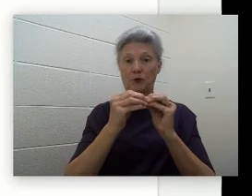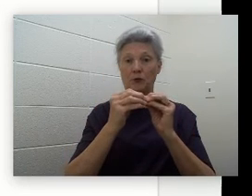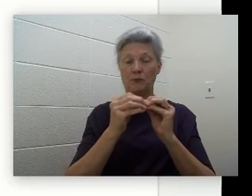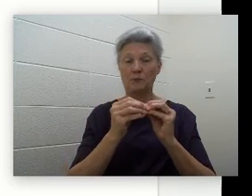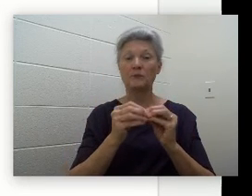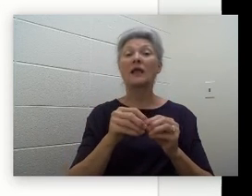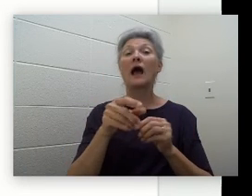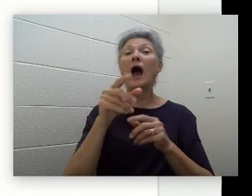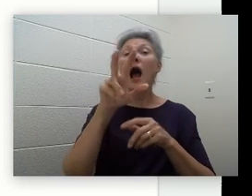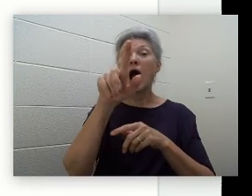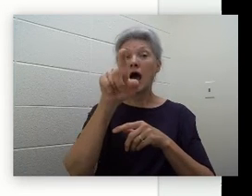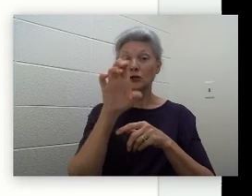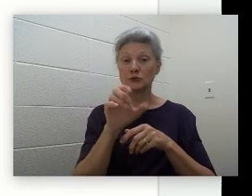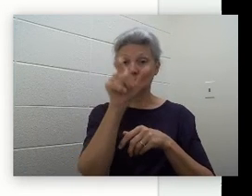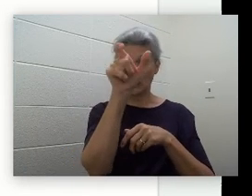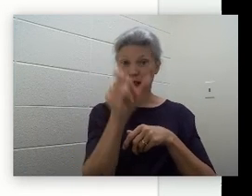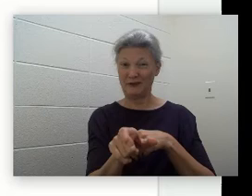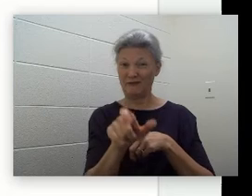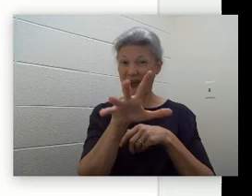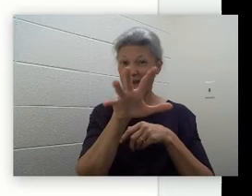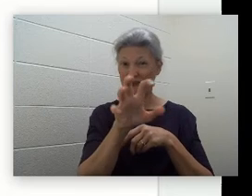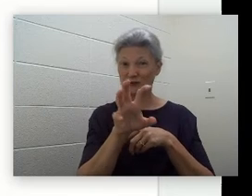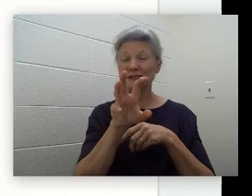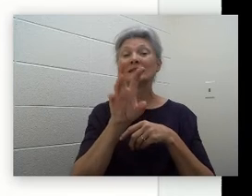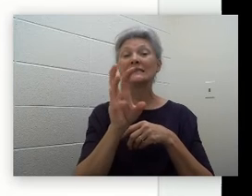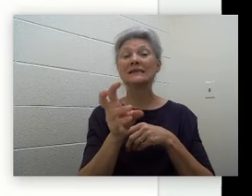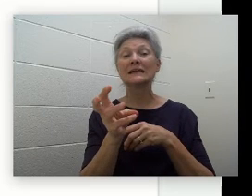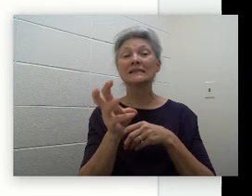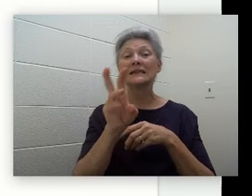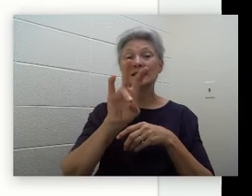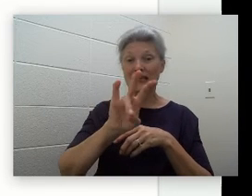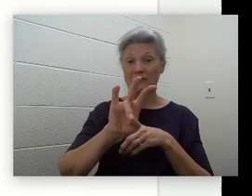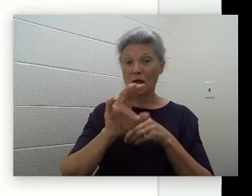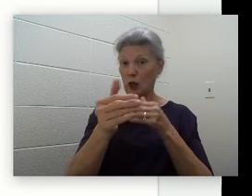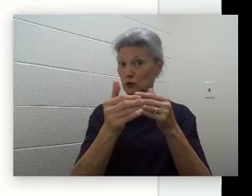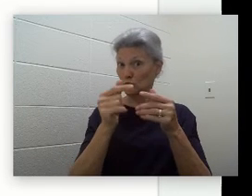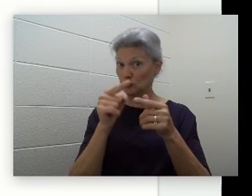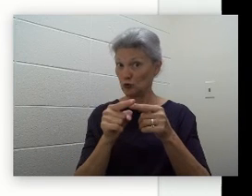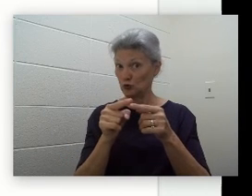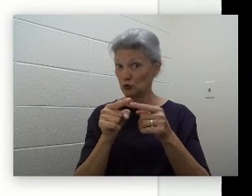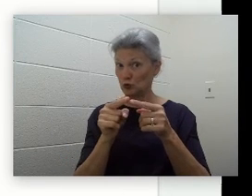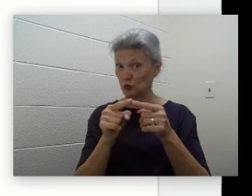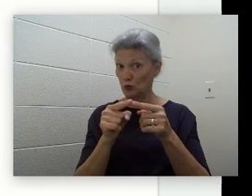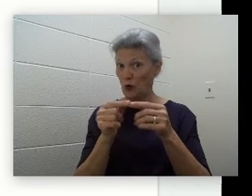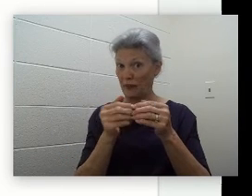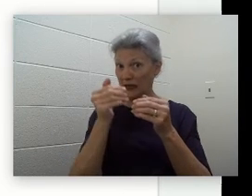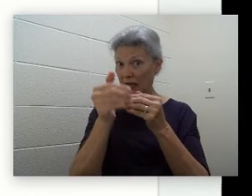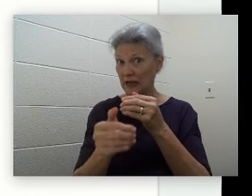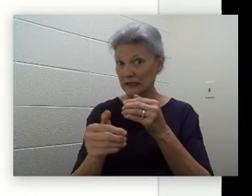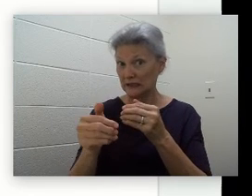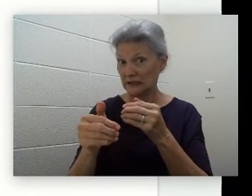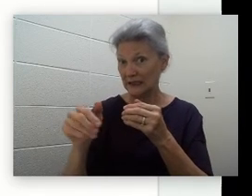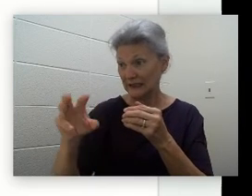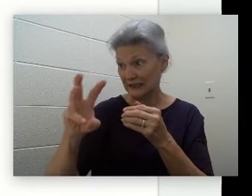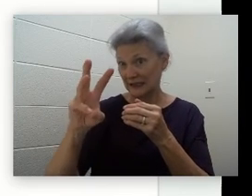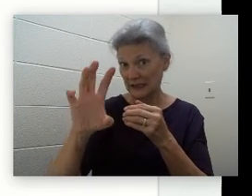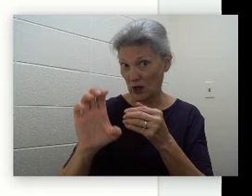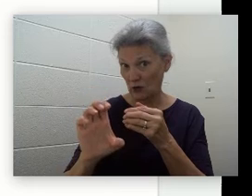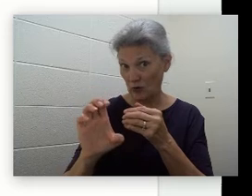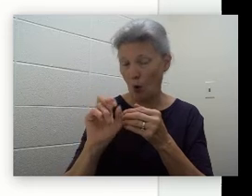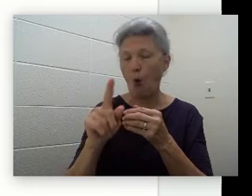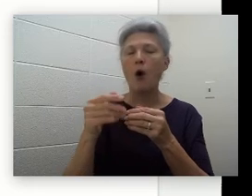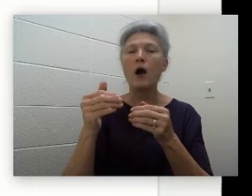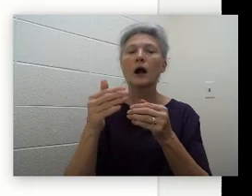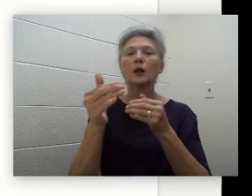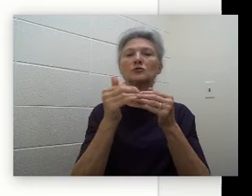hundreds column. So is 567 closer to the next hundred, 600? Or